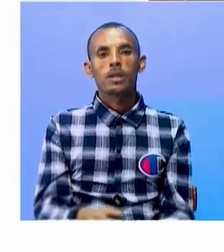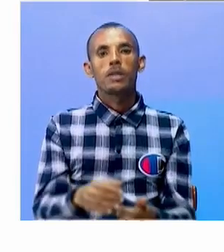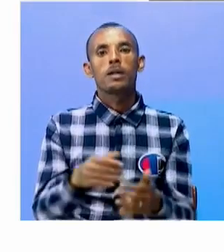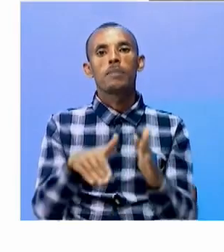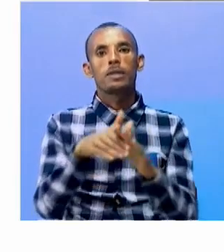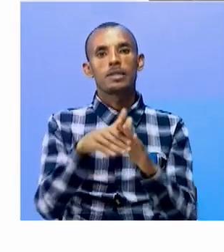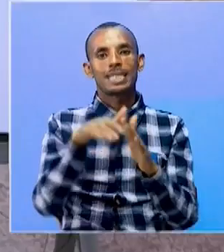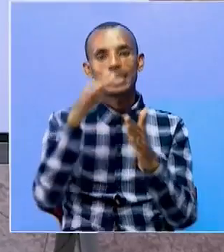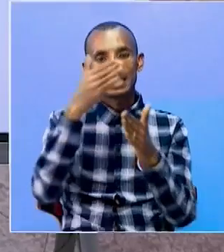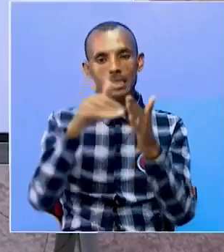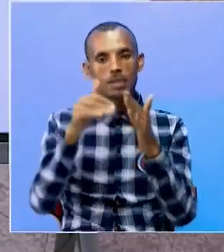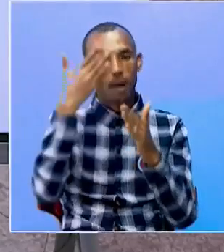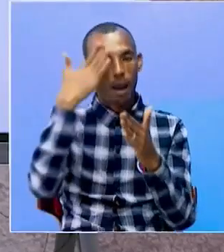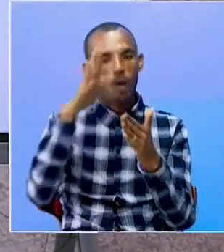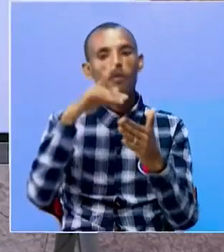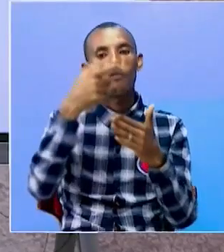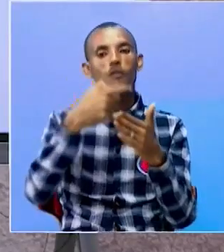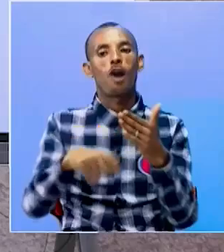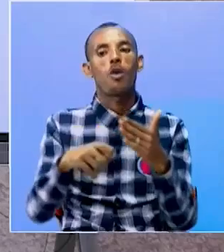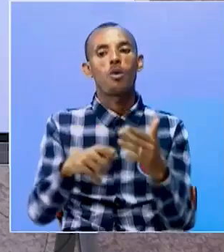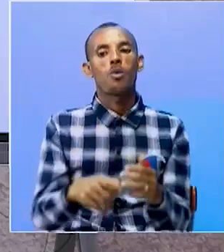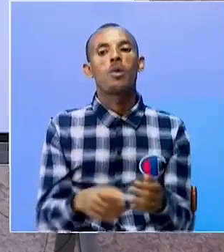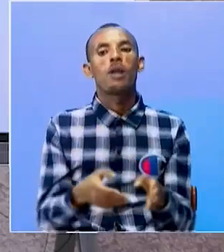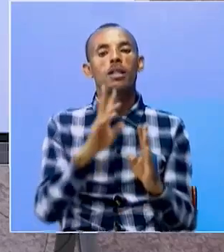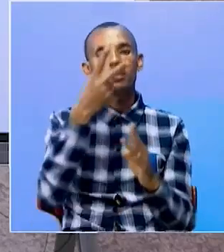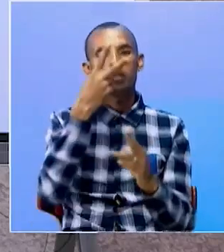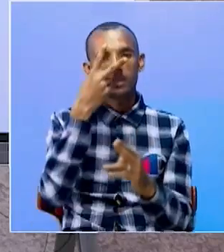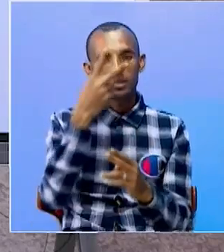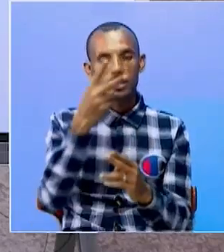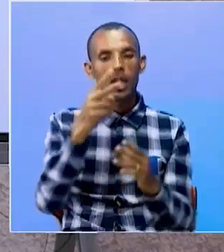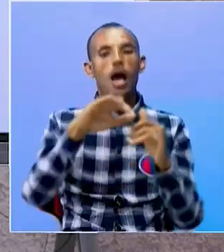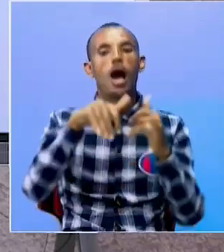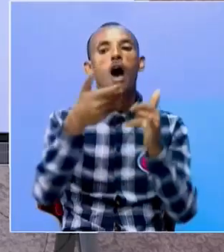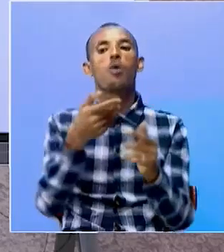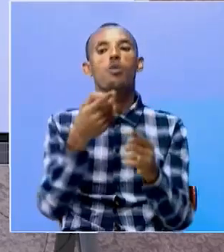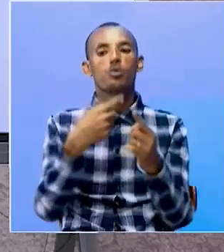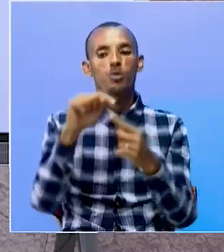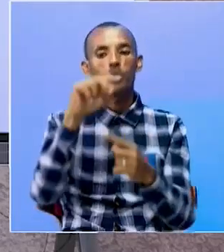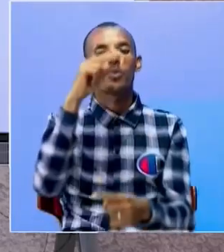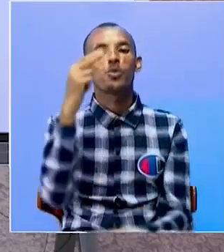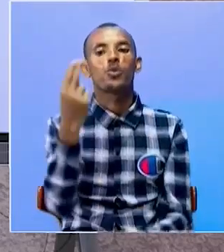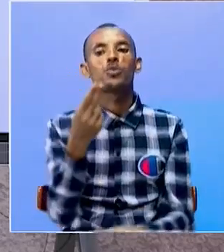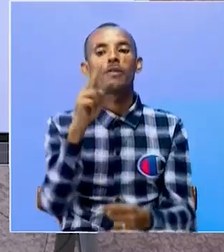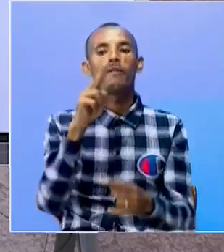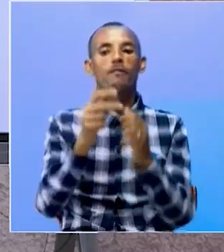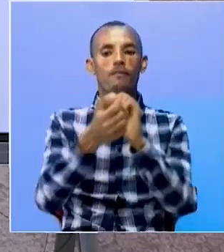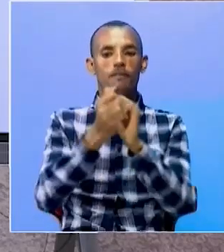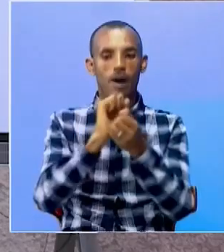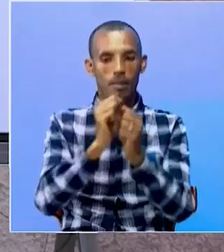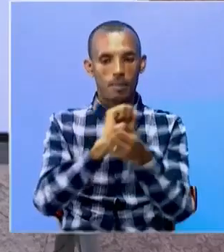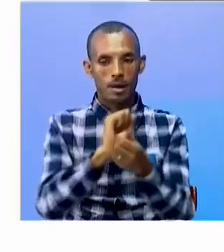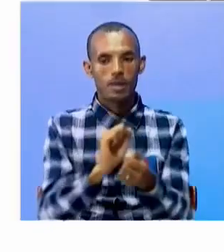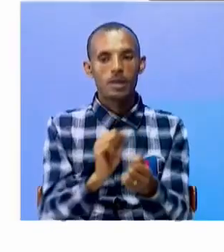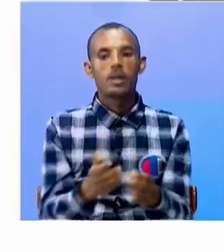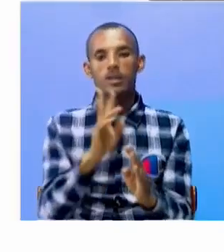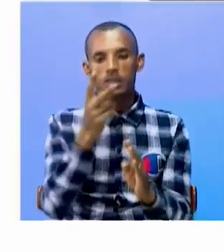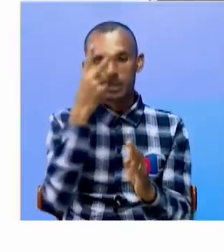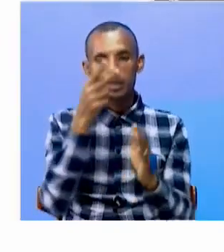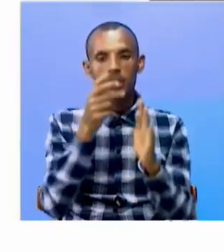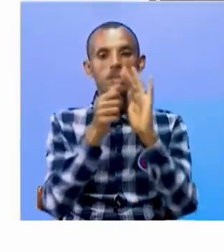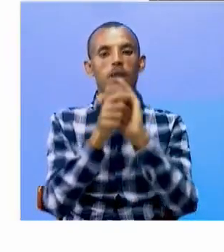Or values. Now, let's see how to use variables. Let's see